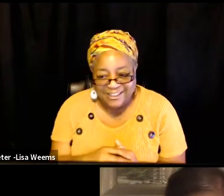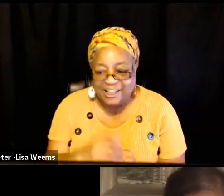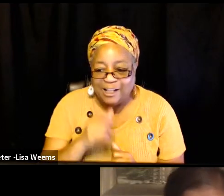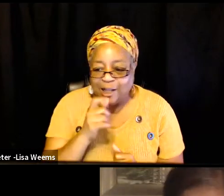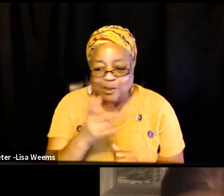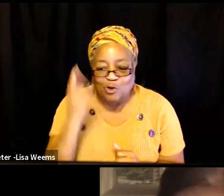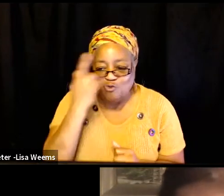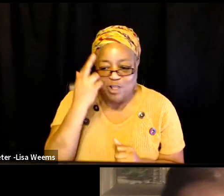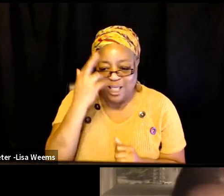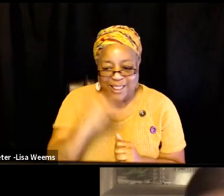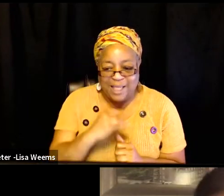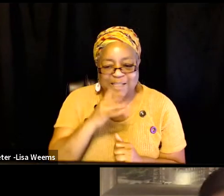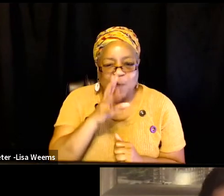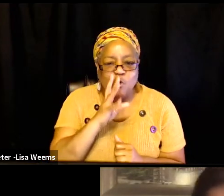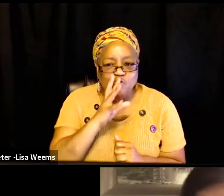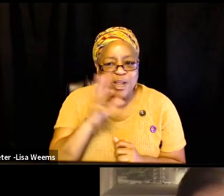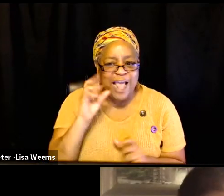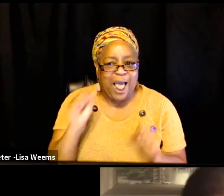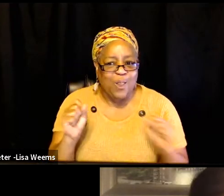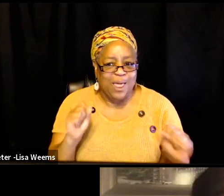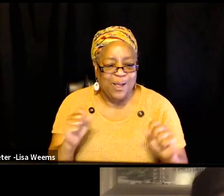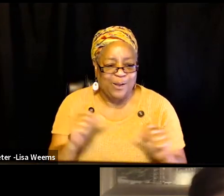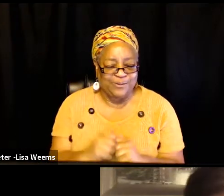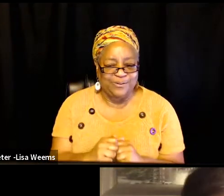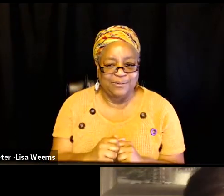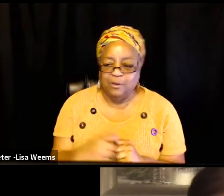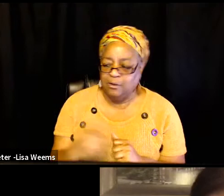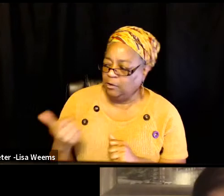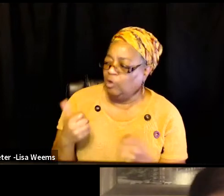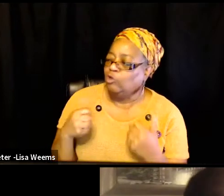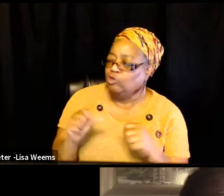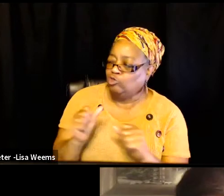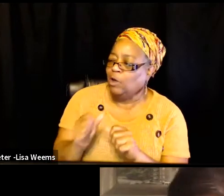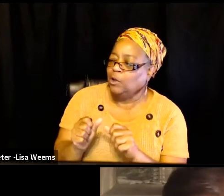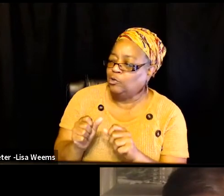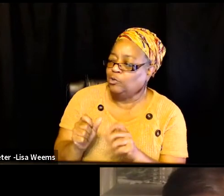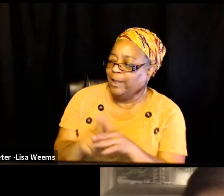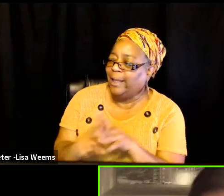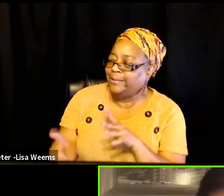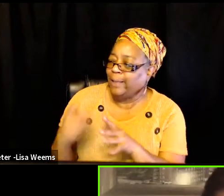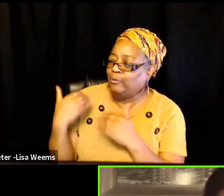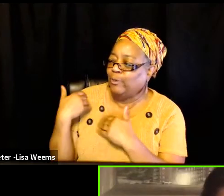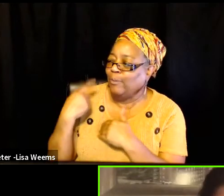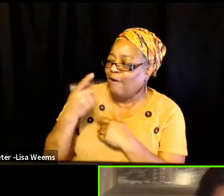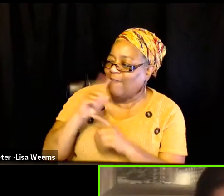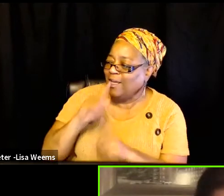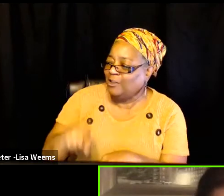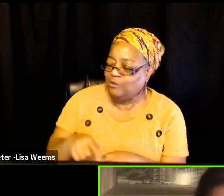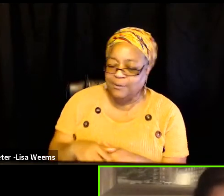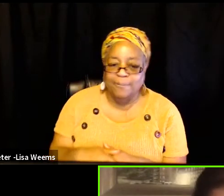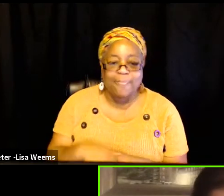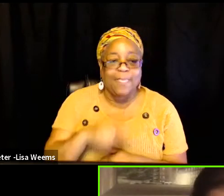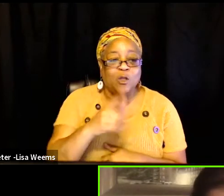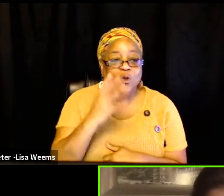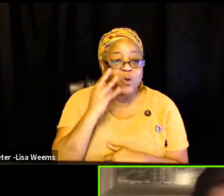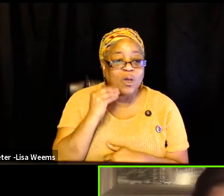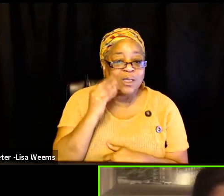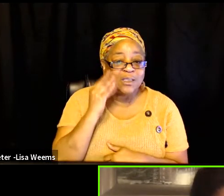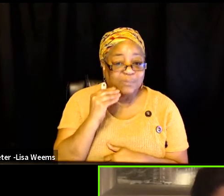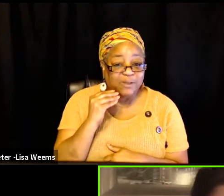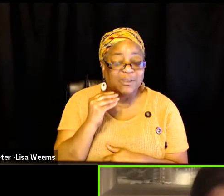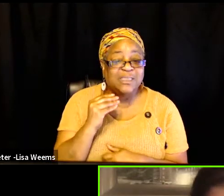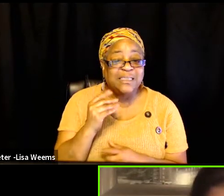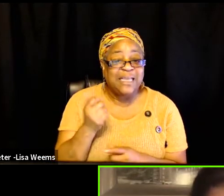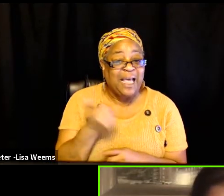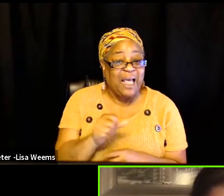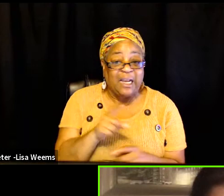So I'm gonna read it out loud. You're just trying to escape the responsibility of answering that one yourself. Did you experience any pushback or conflict from